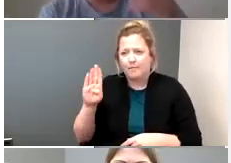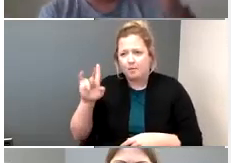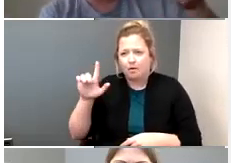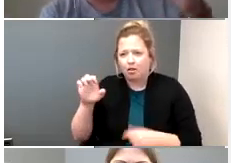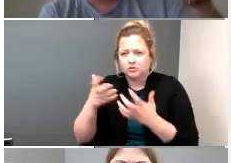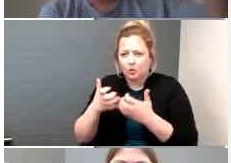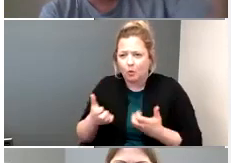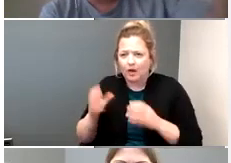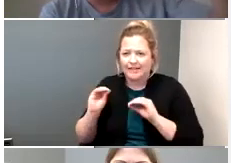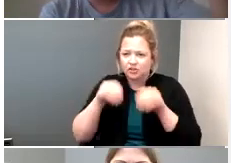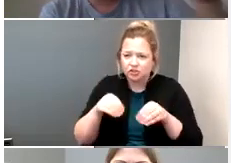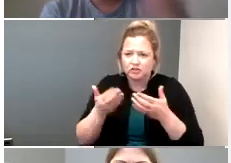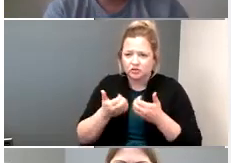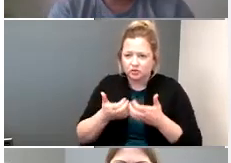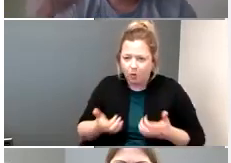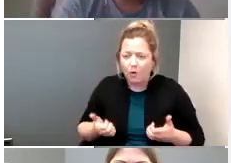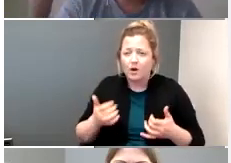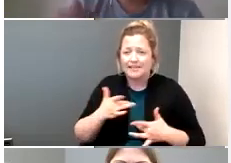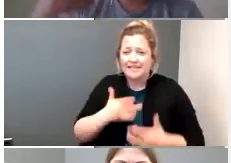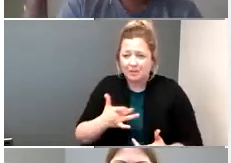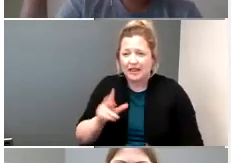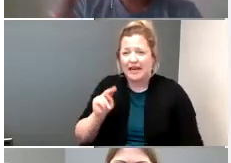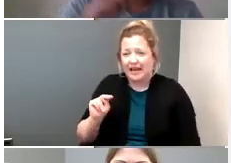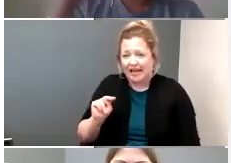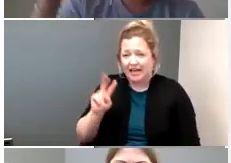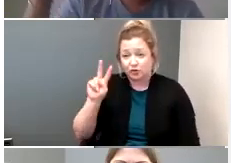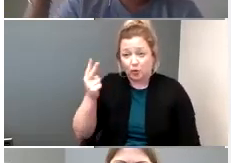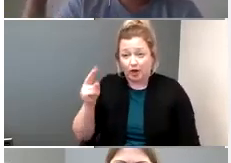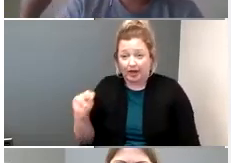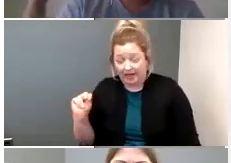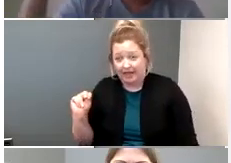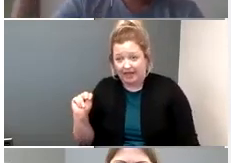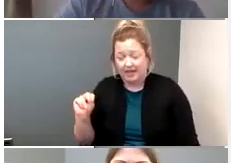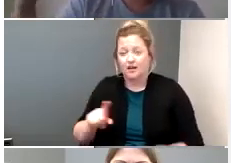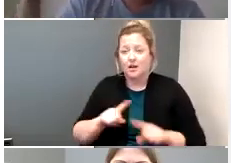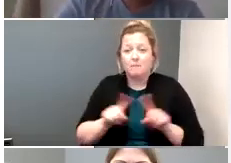and they usually take n squared time. But whenever we had,